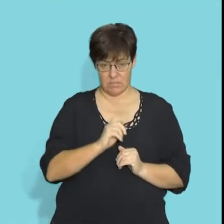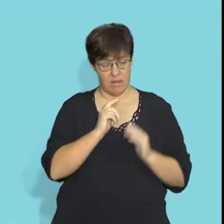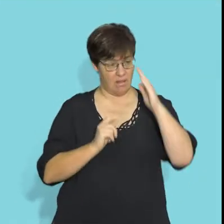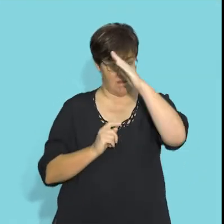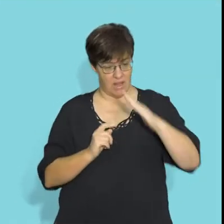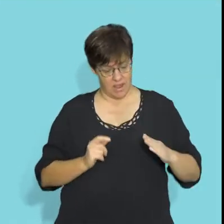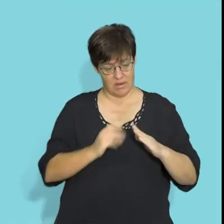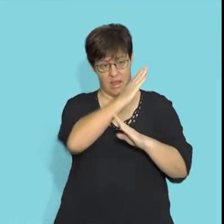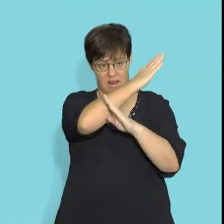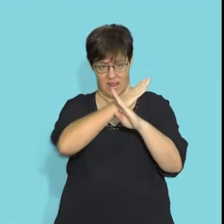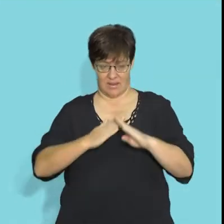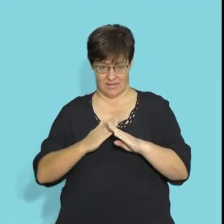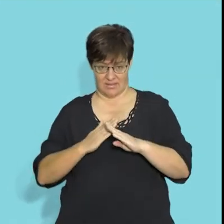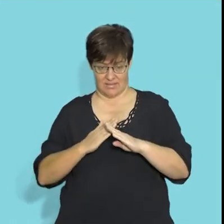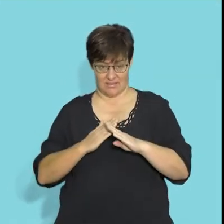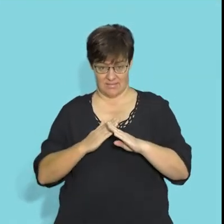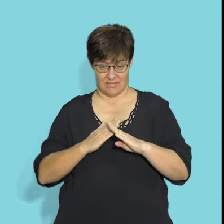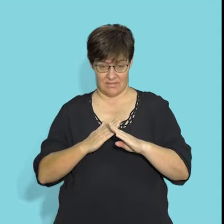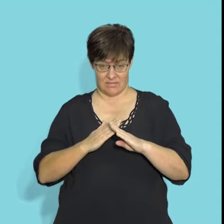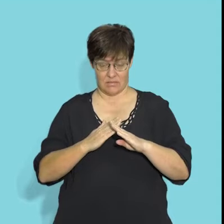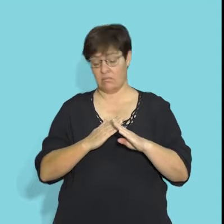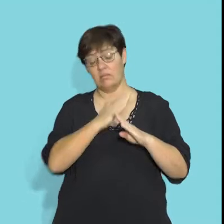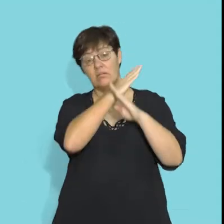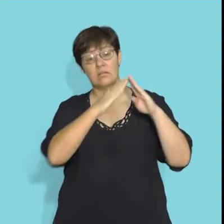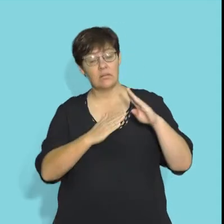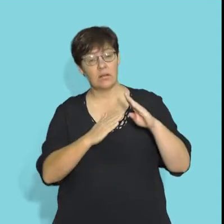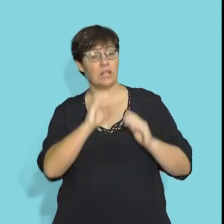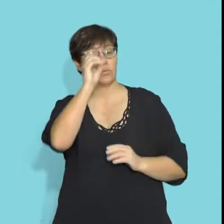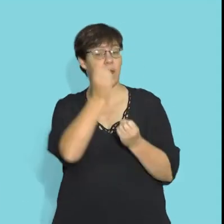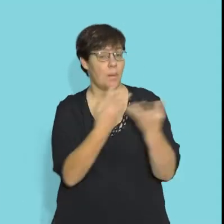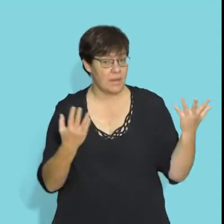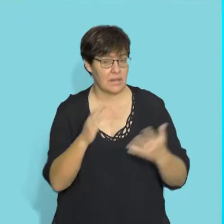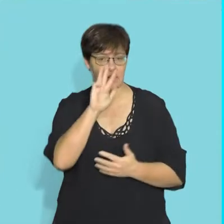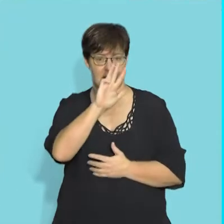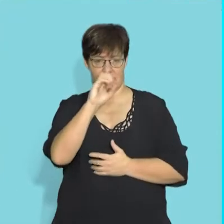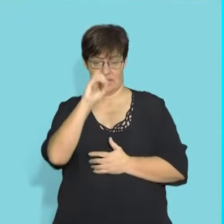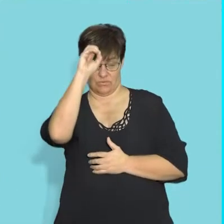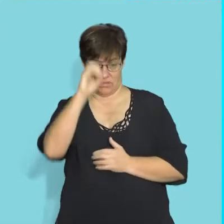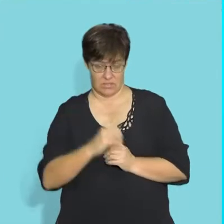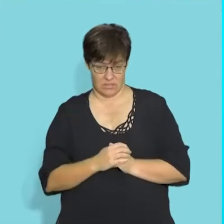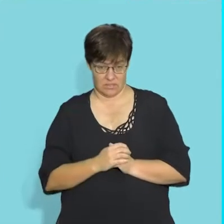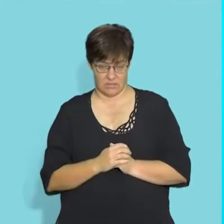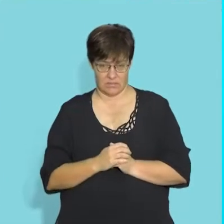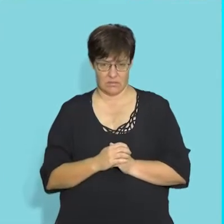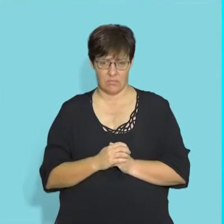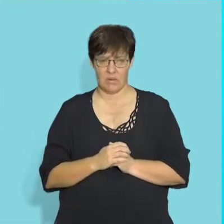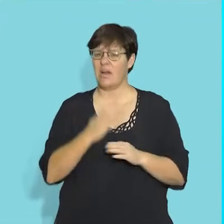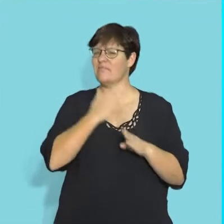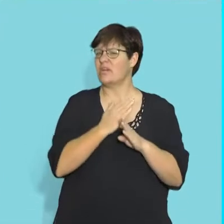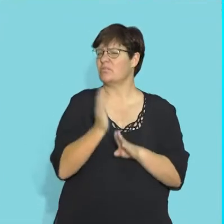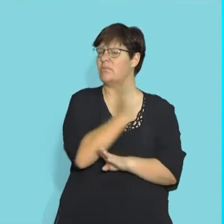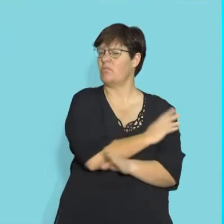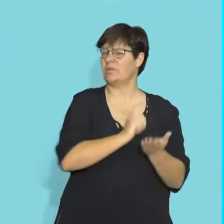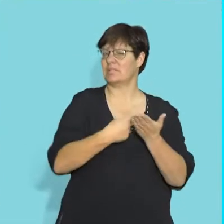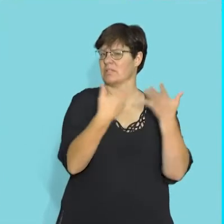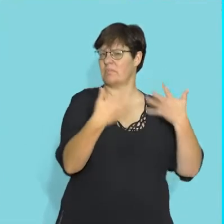are two lines that intersect at 90 degrees. They intersect at right angles. But what we discussed in